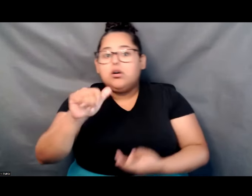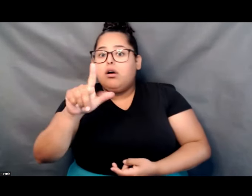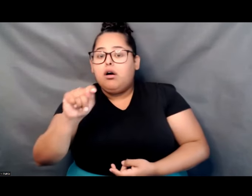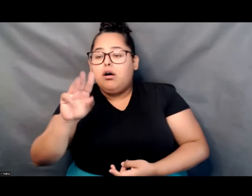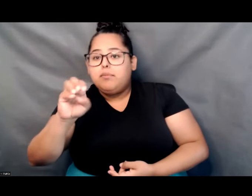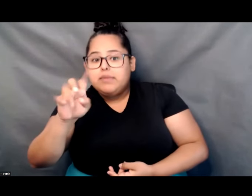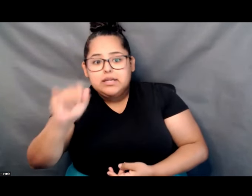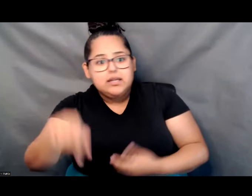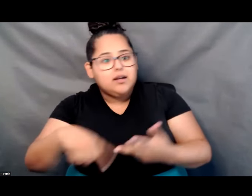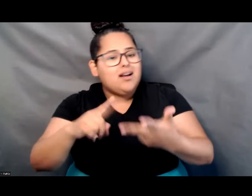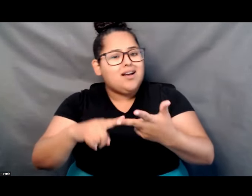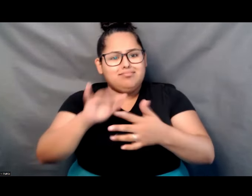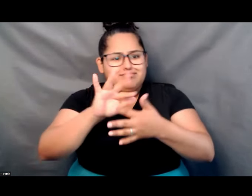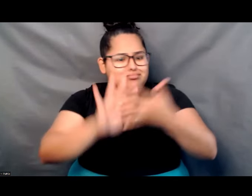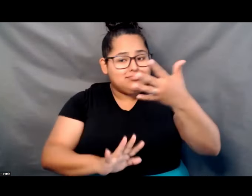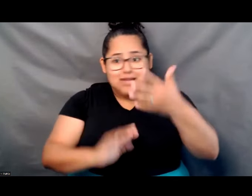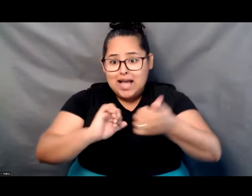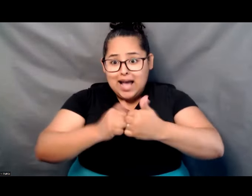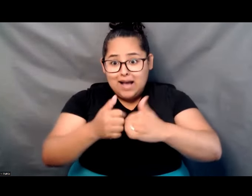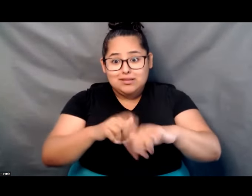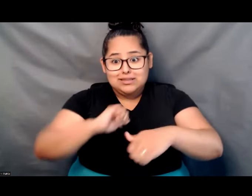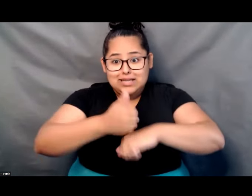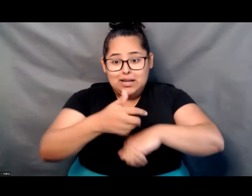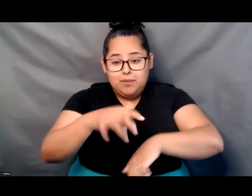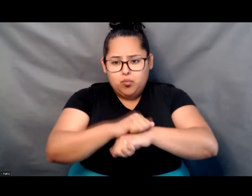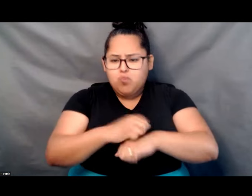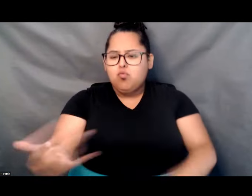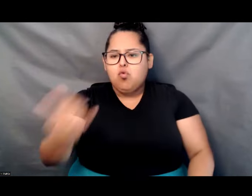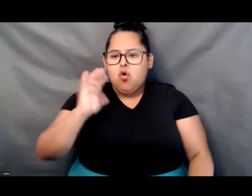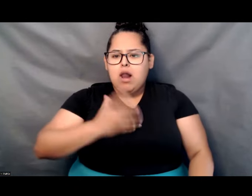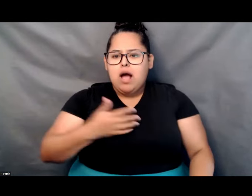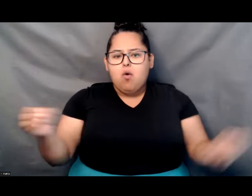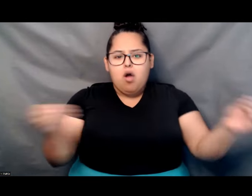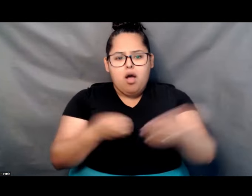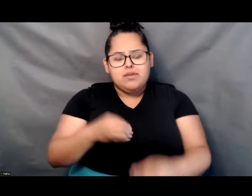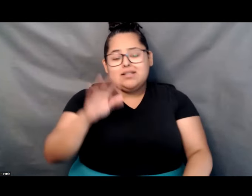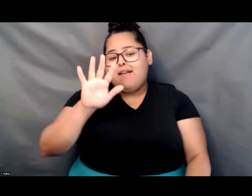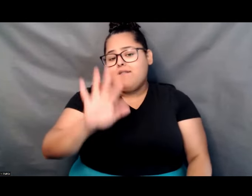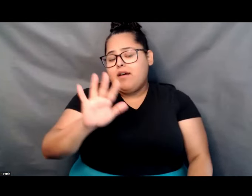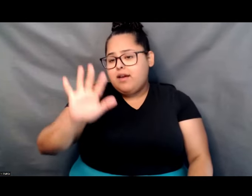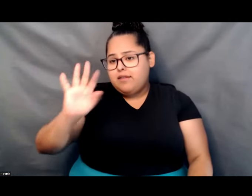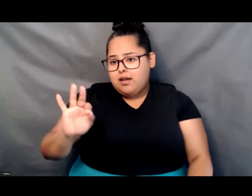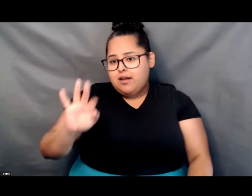that, you can make an appointment by calling our office at